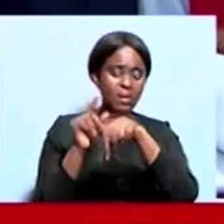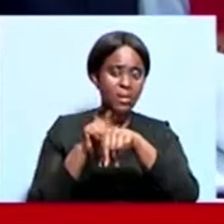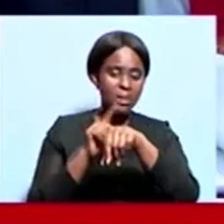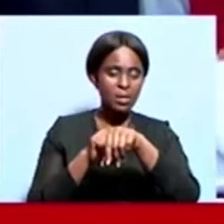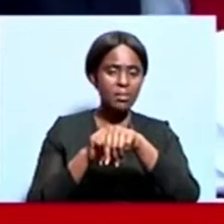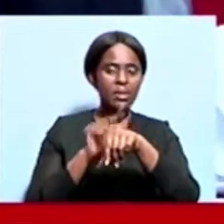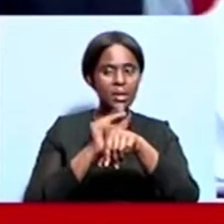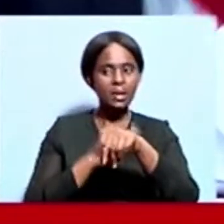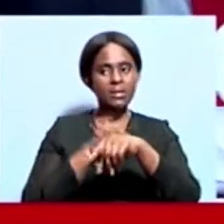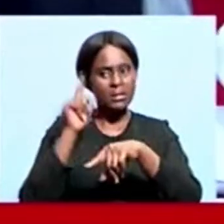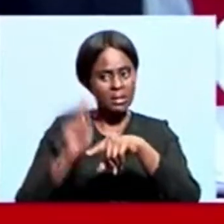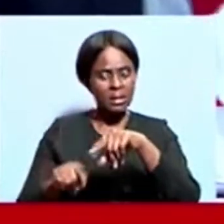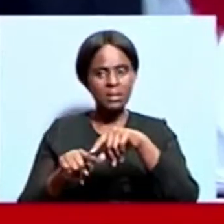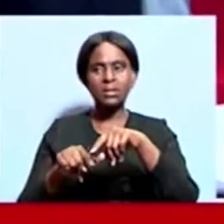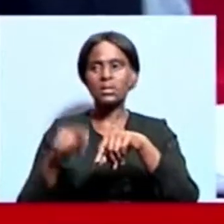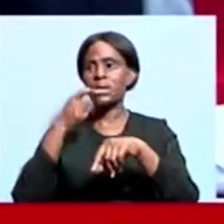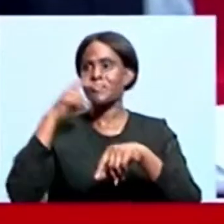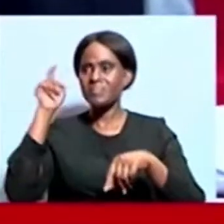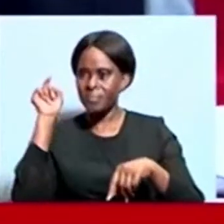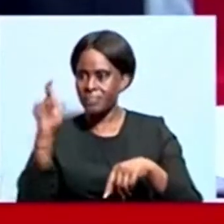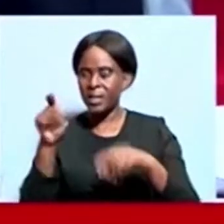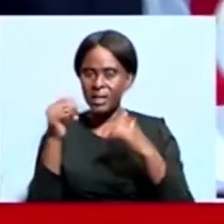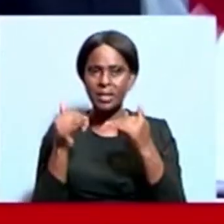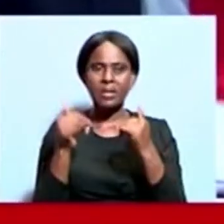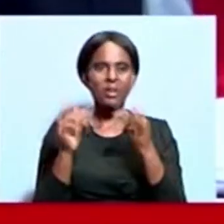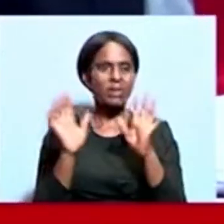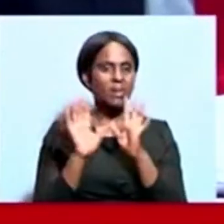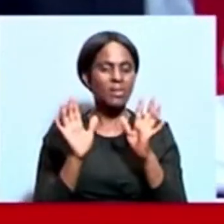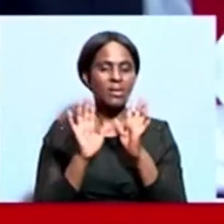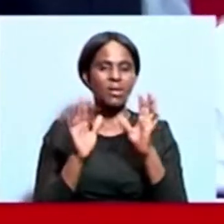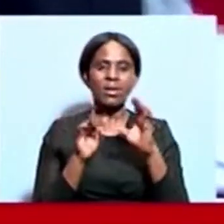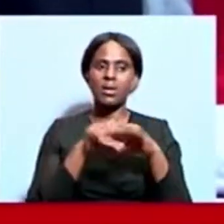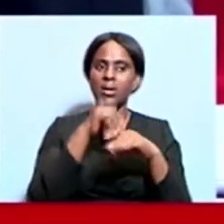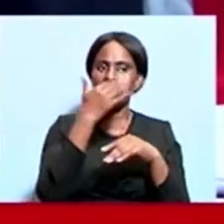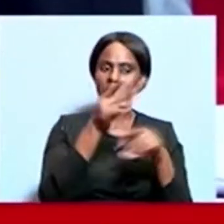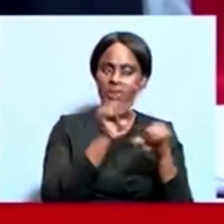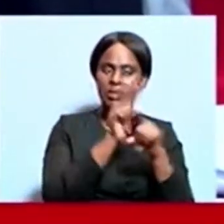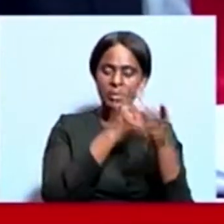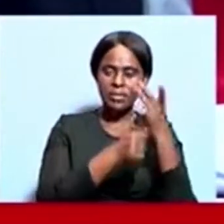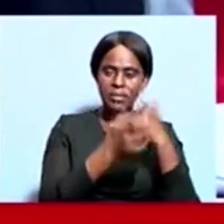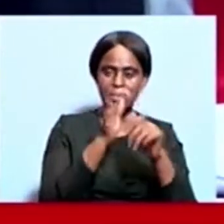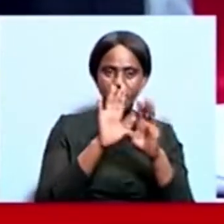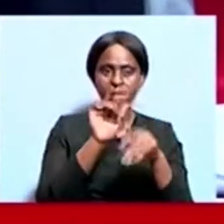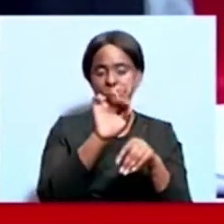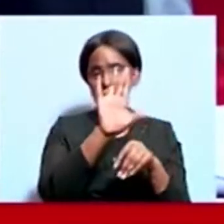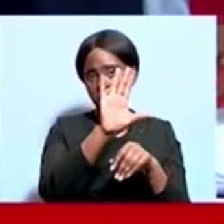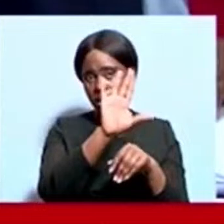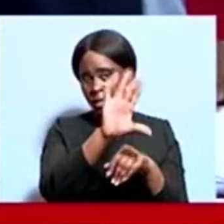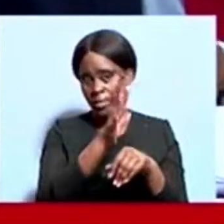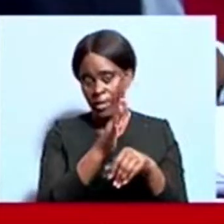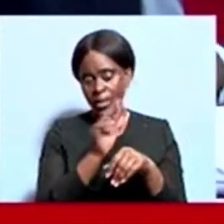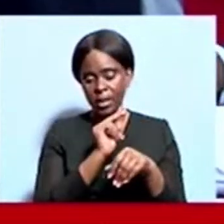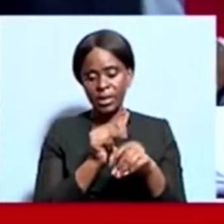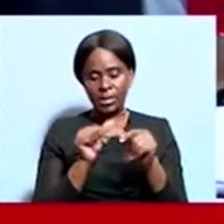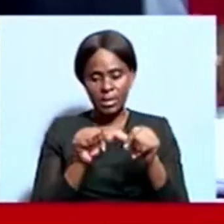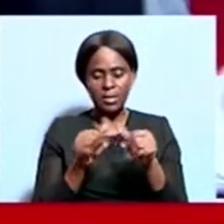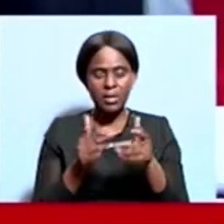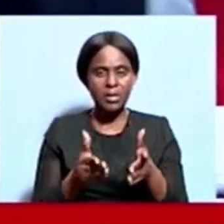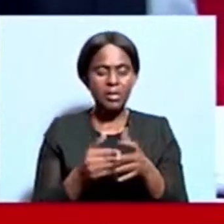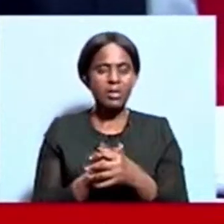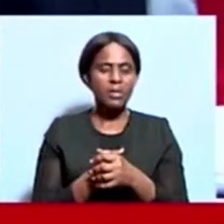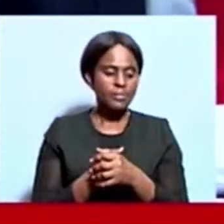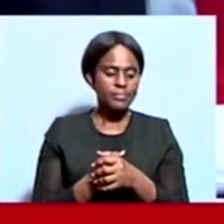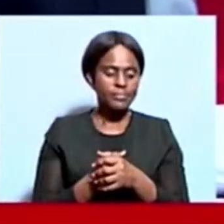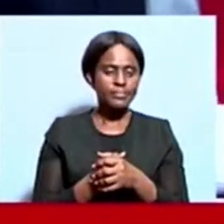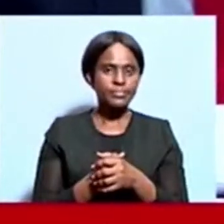can't tell him. Tell him to go outside and consult. He will come back. We are still here, so we